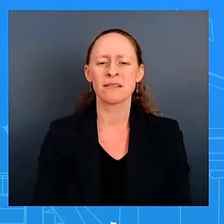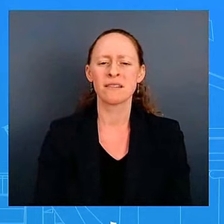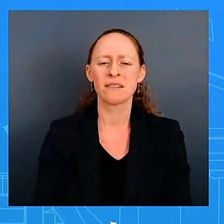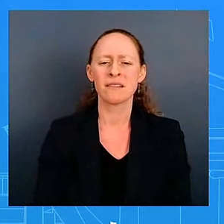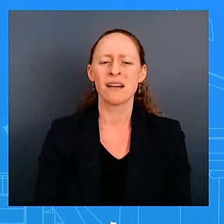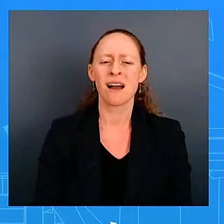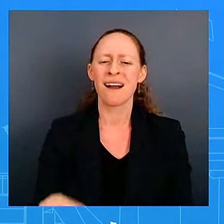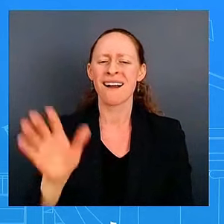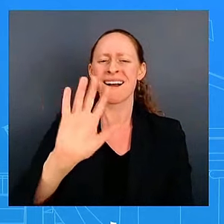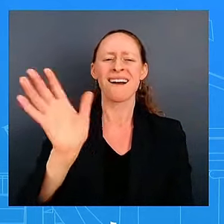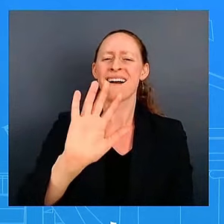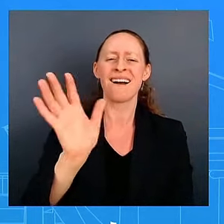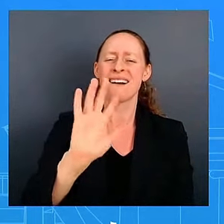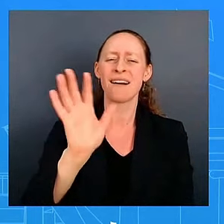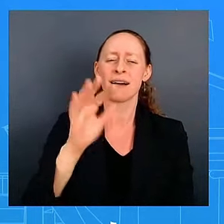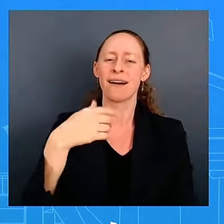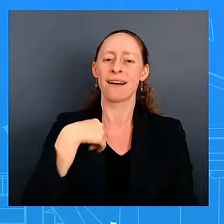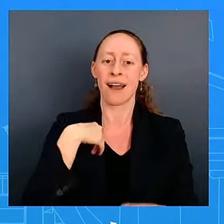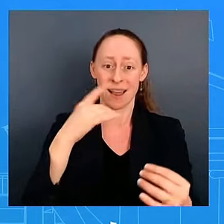last, 12 days or so,